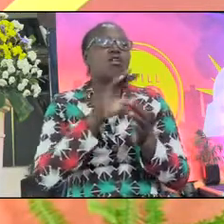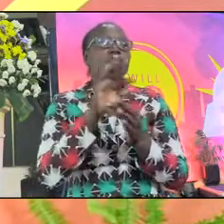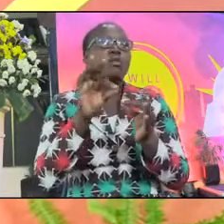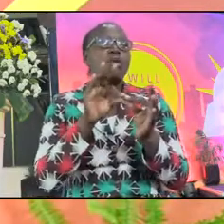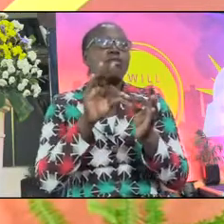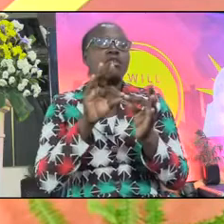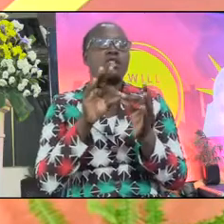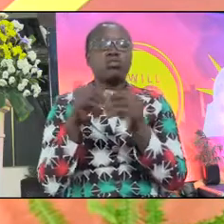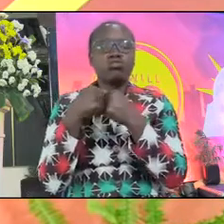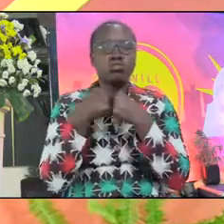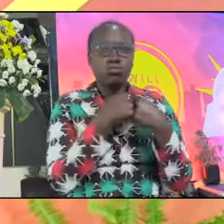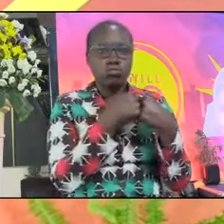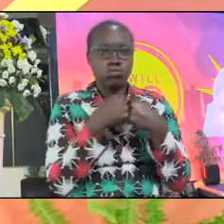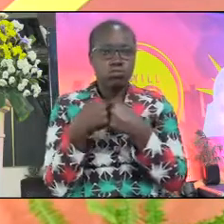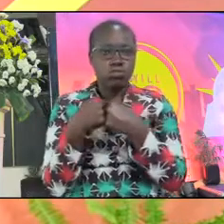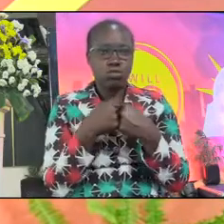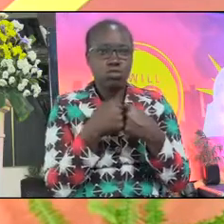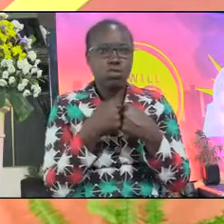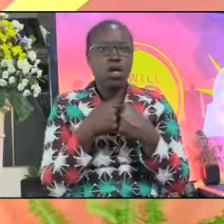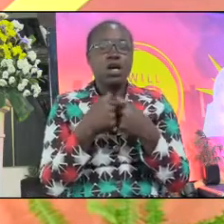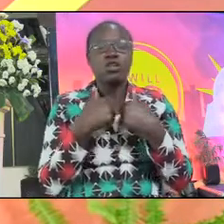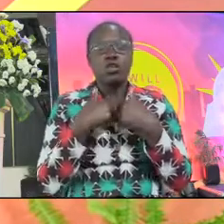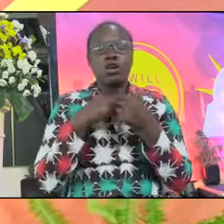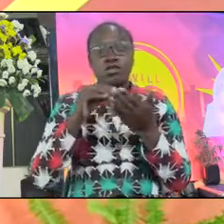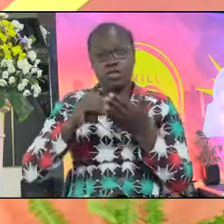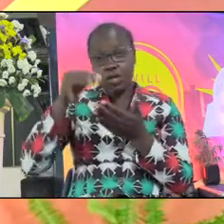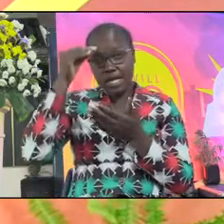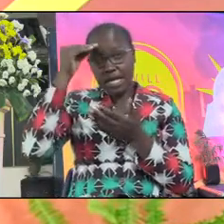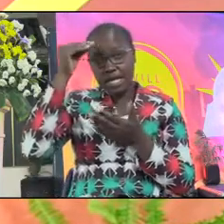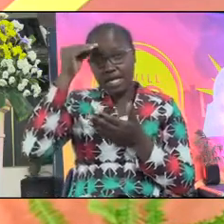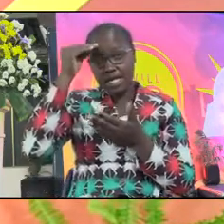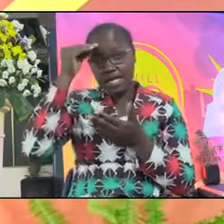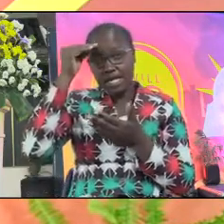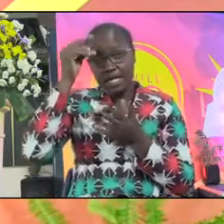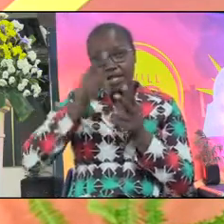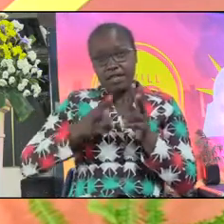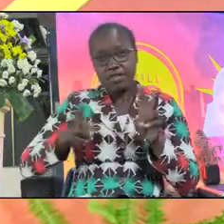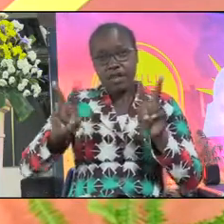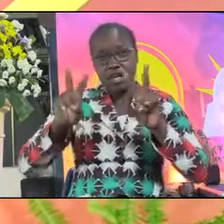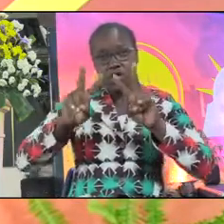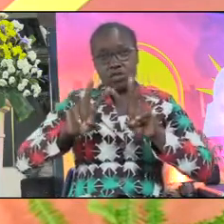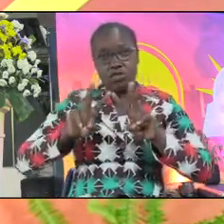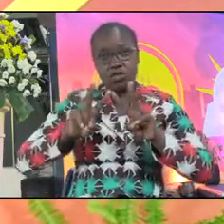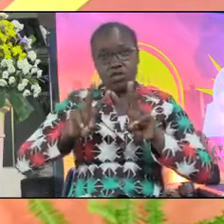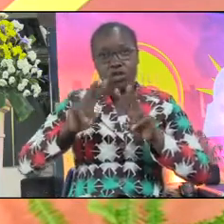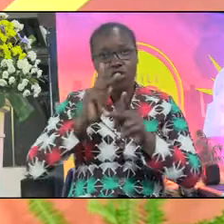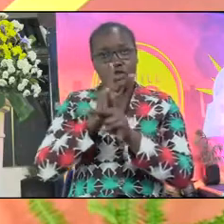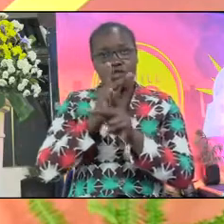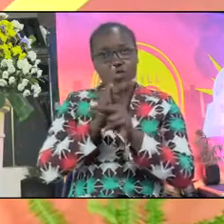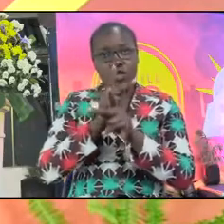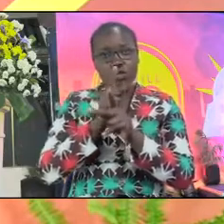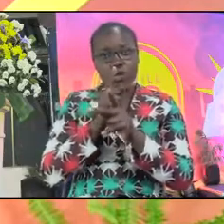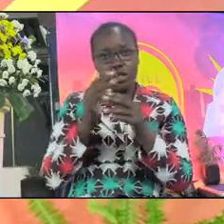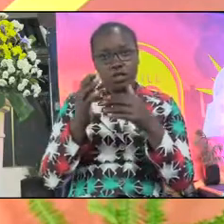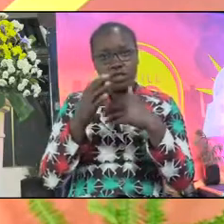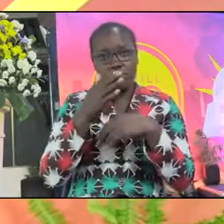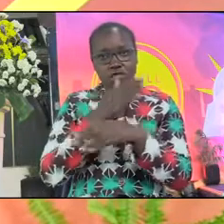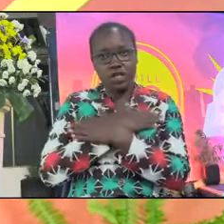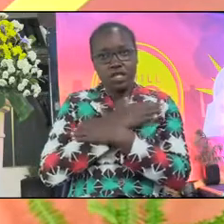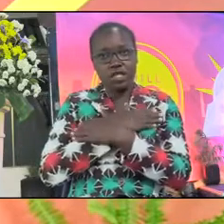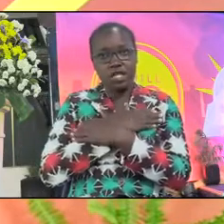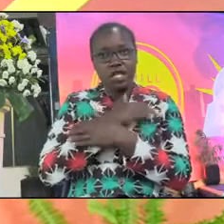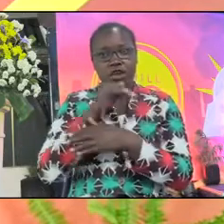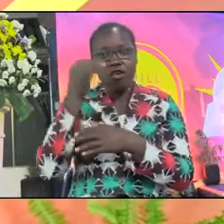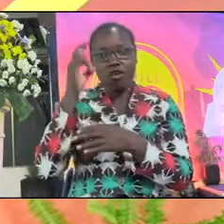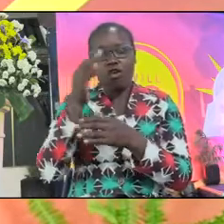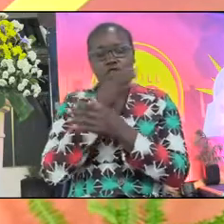perfect storm, you have to learn the value of keeping company with godly